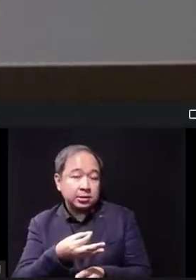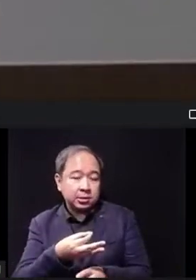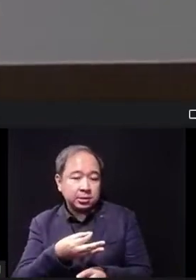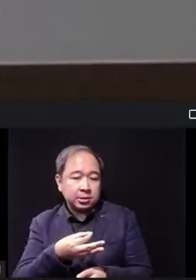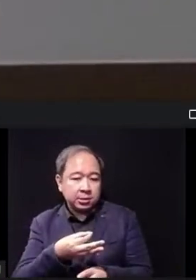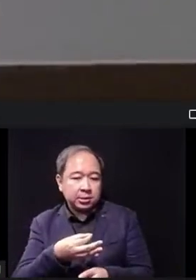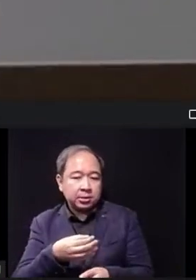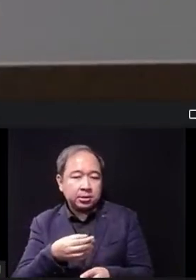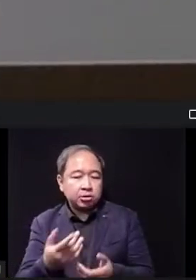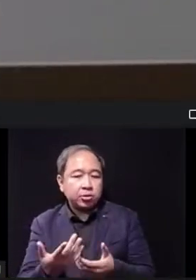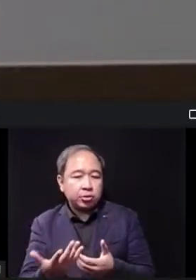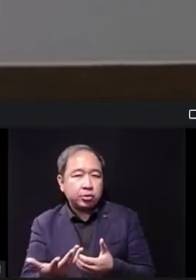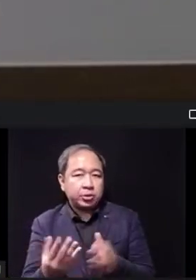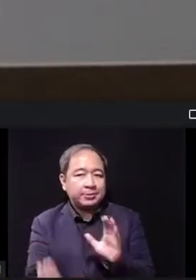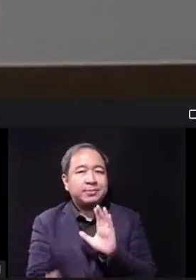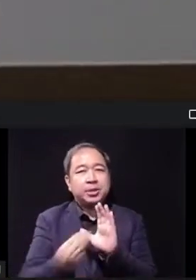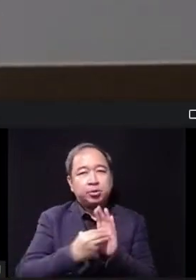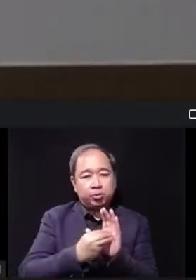also for inclusion